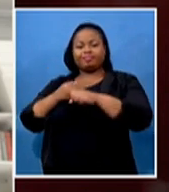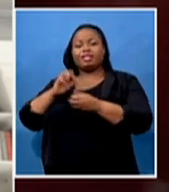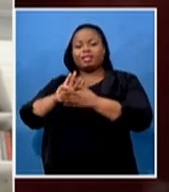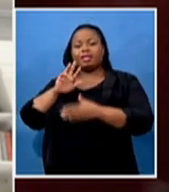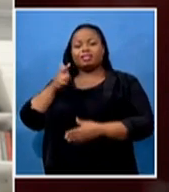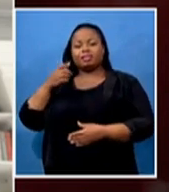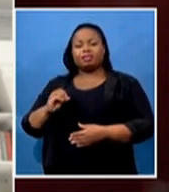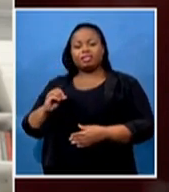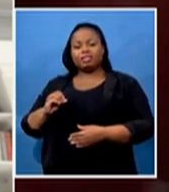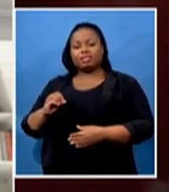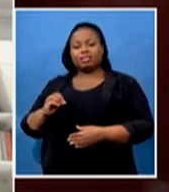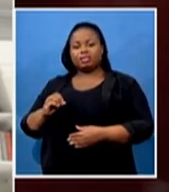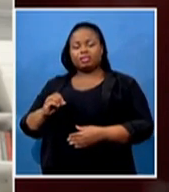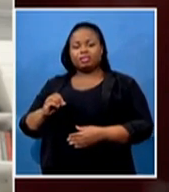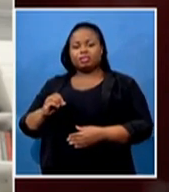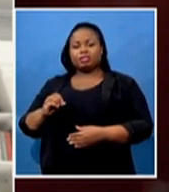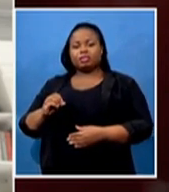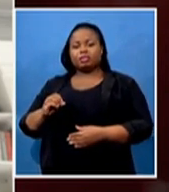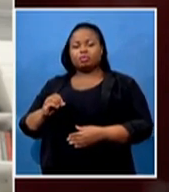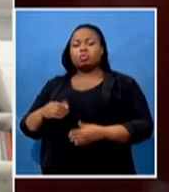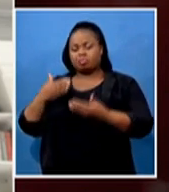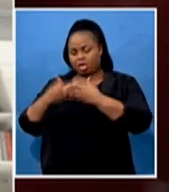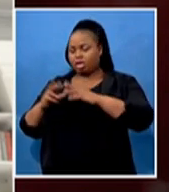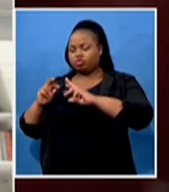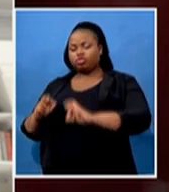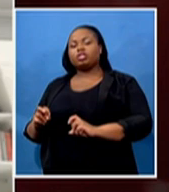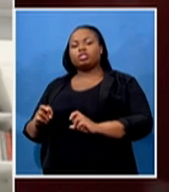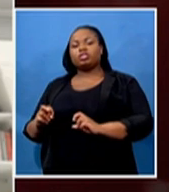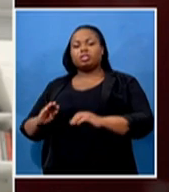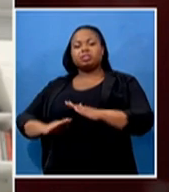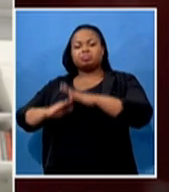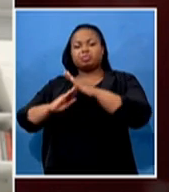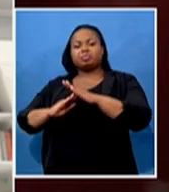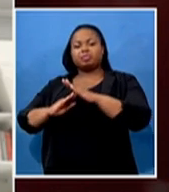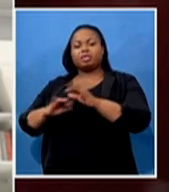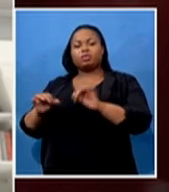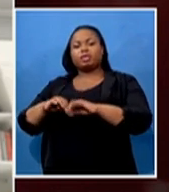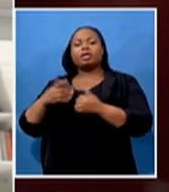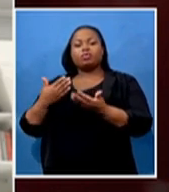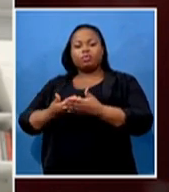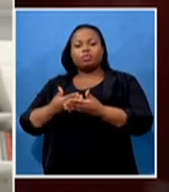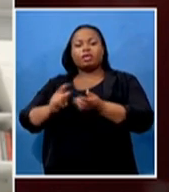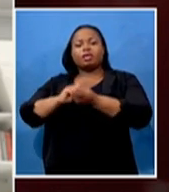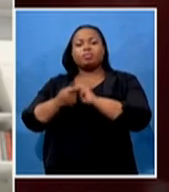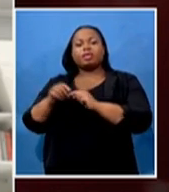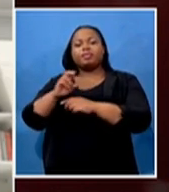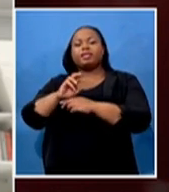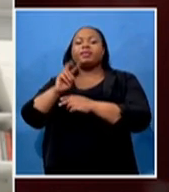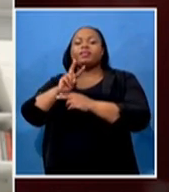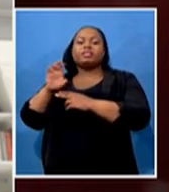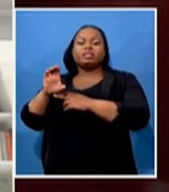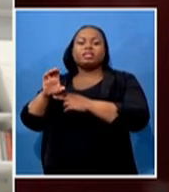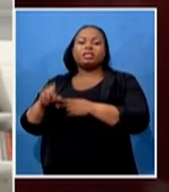do research at a top laboratory in Geneva and become a vice chancellor of what I would call the premier institution on the